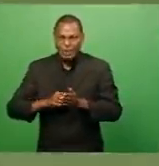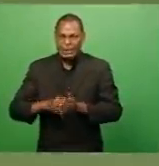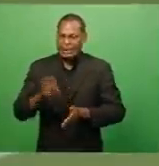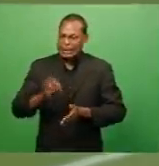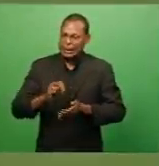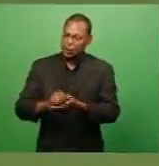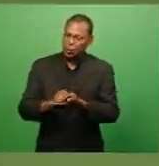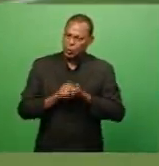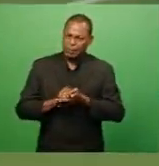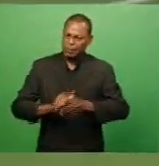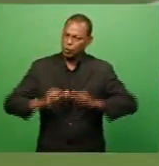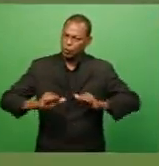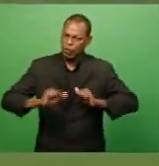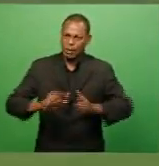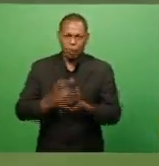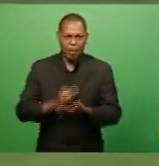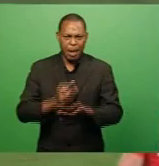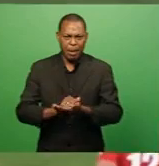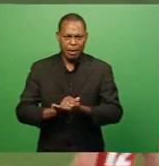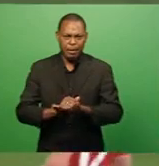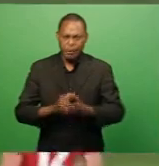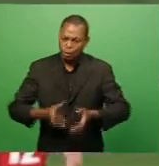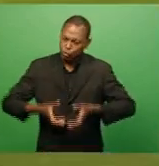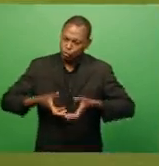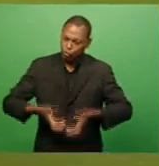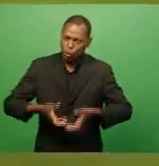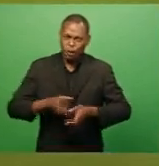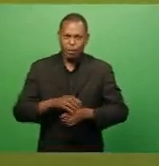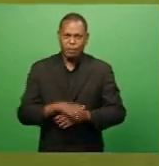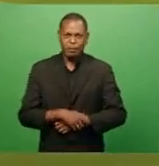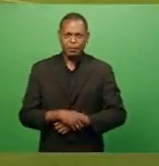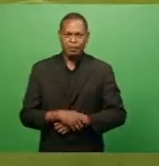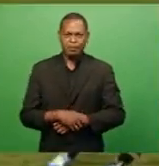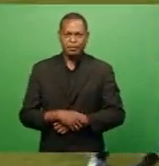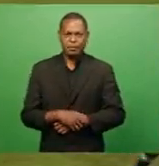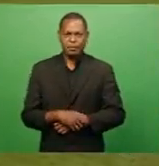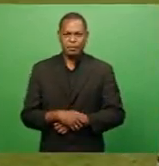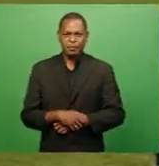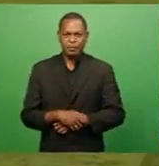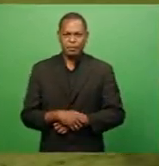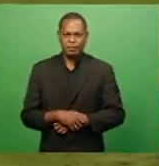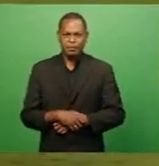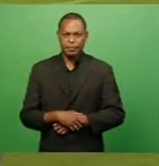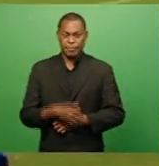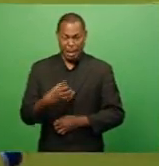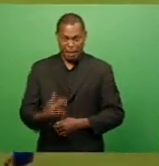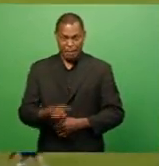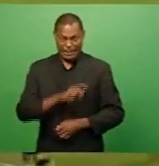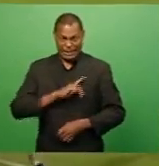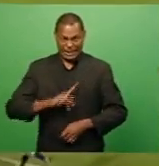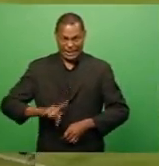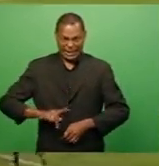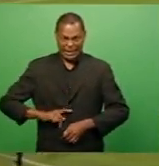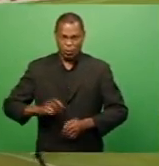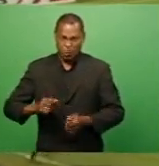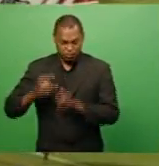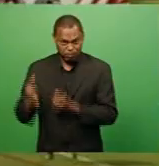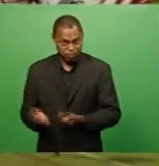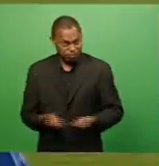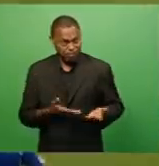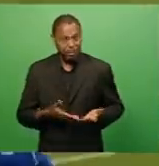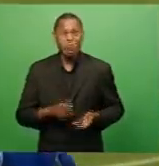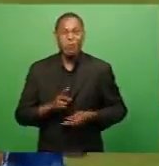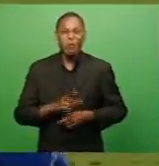they will be able to score tries. Too wide. Regarded as the king of offloads, Pio Tuwai believes if